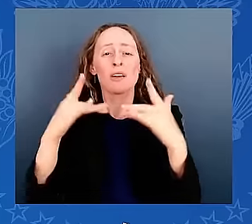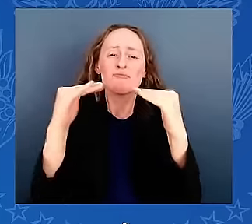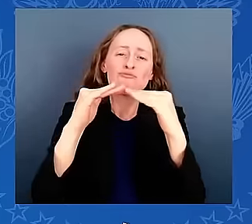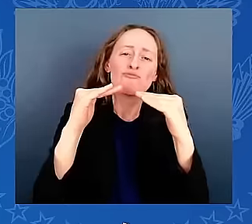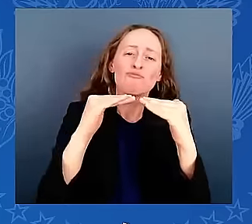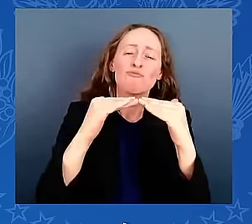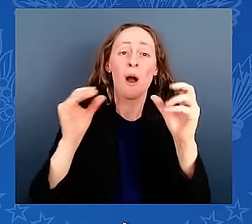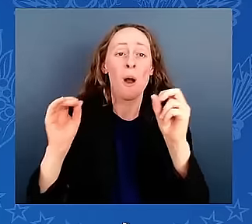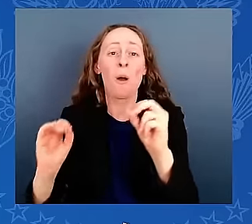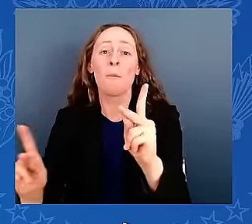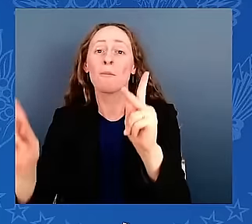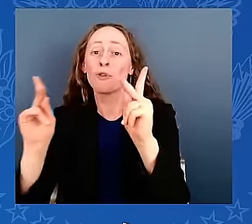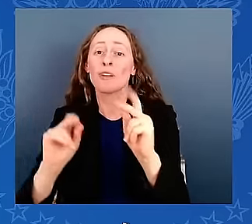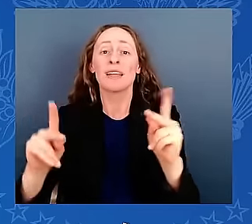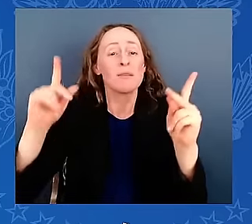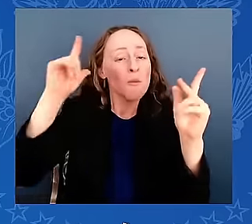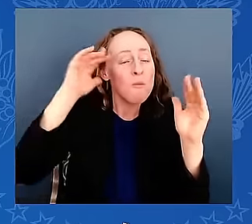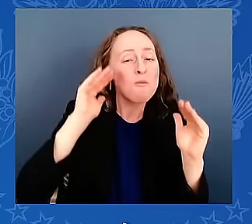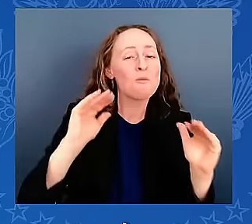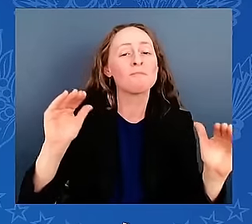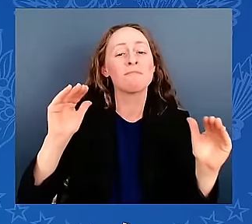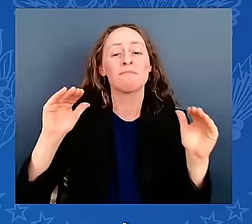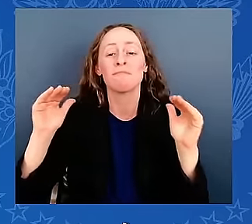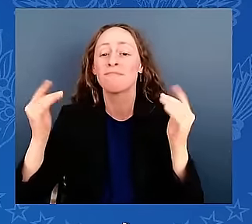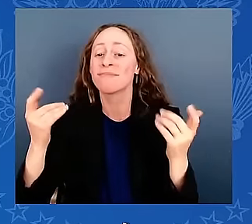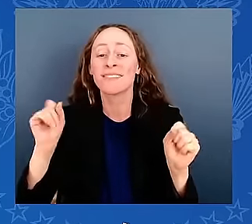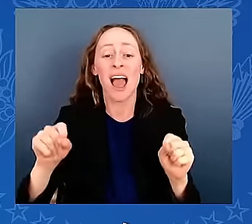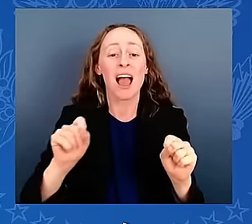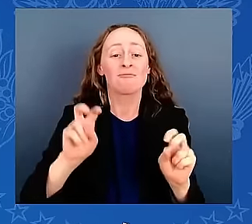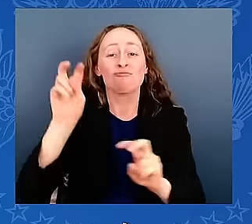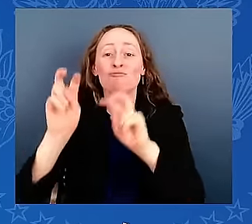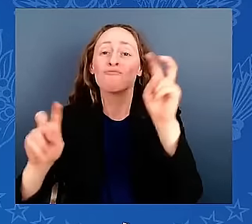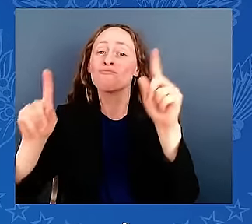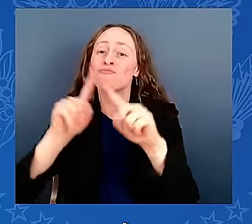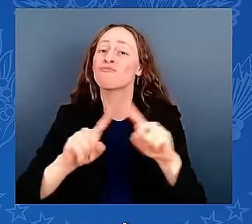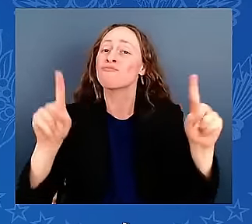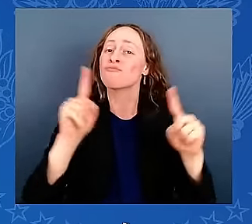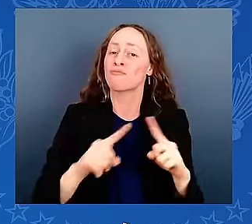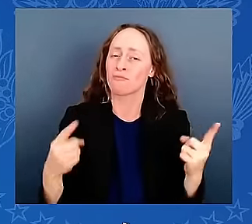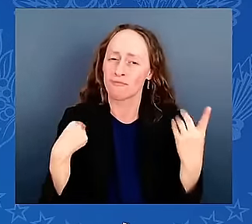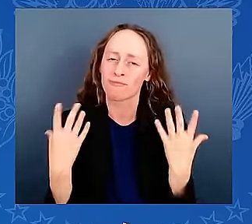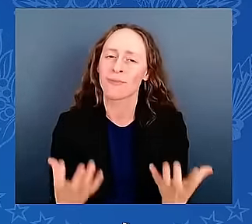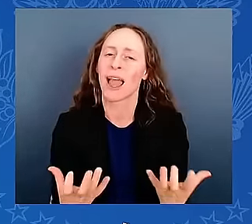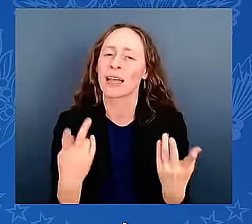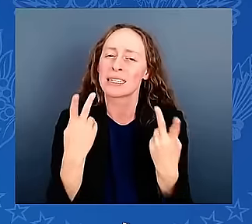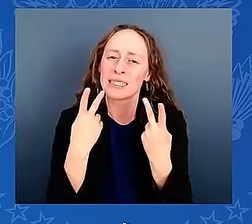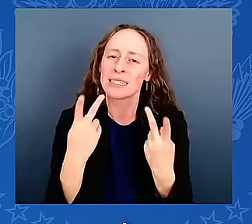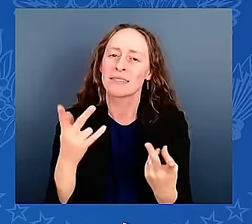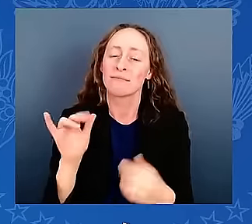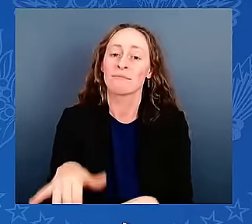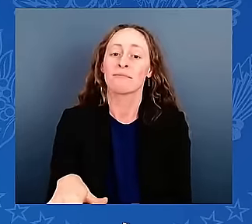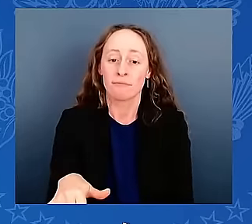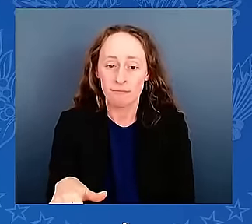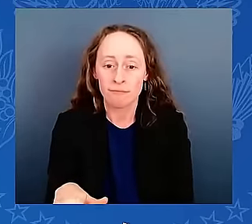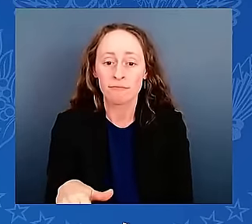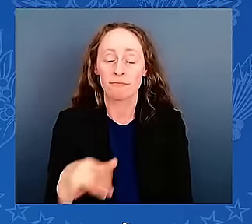Look, I spent more time with Xi Jinping of China than any other world leader has. I was